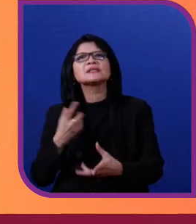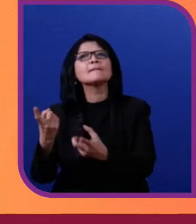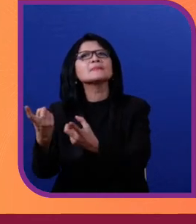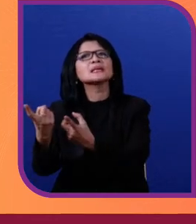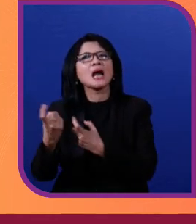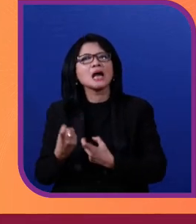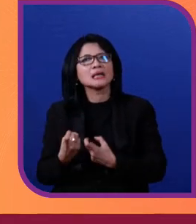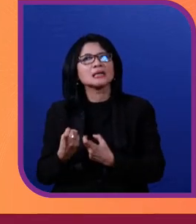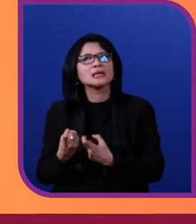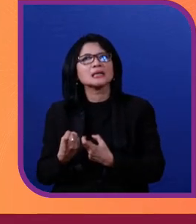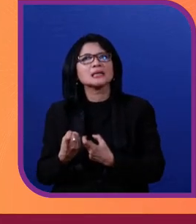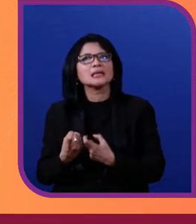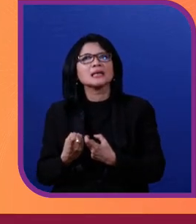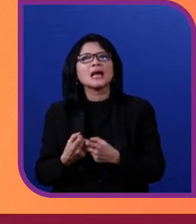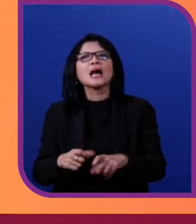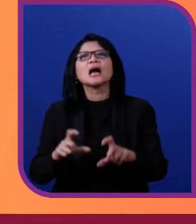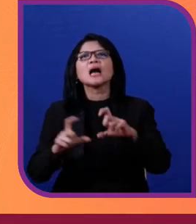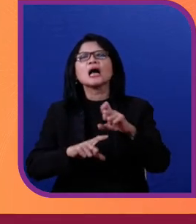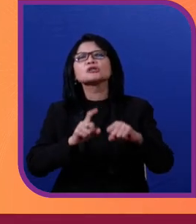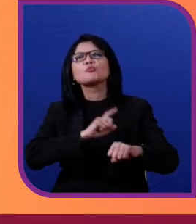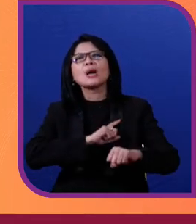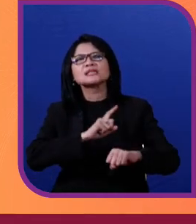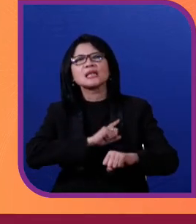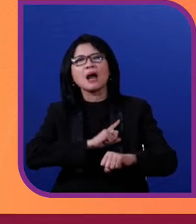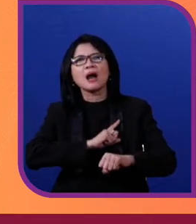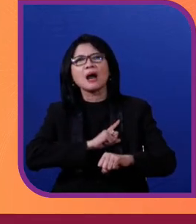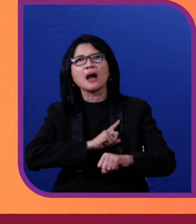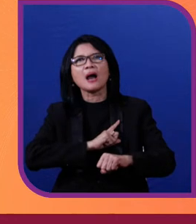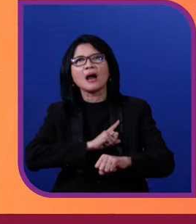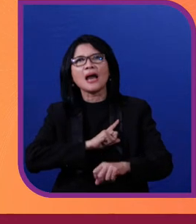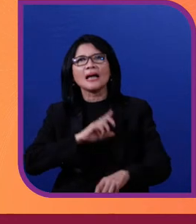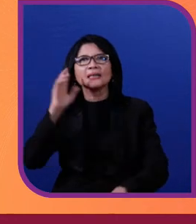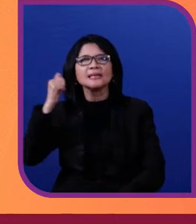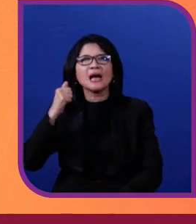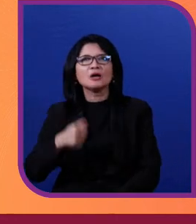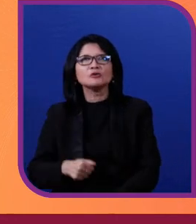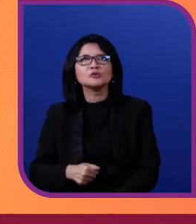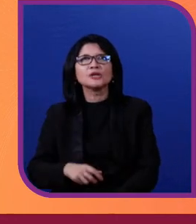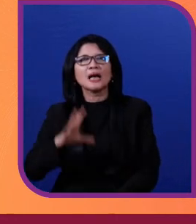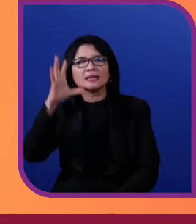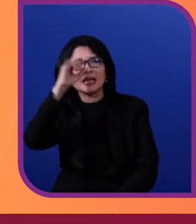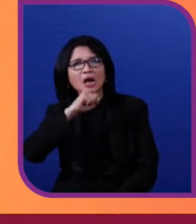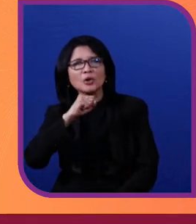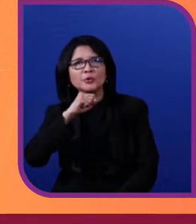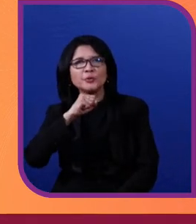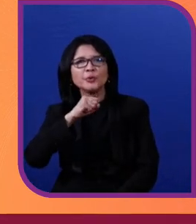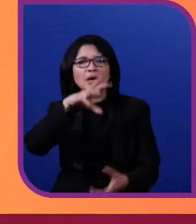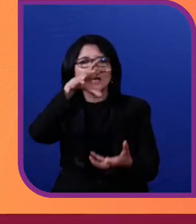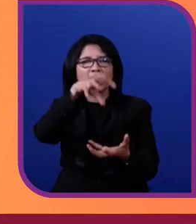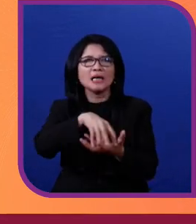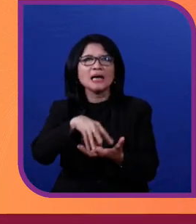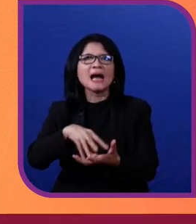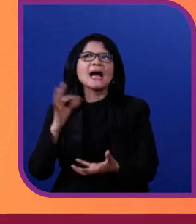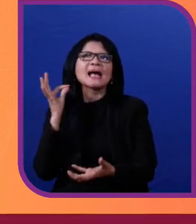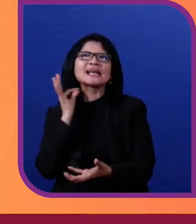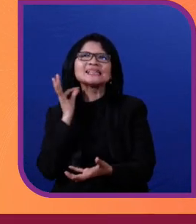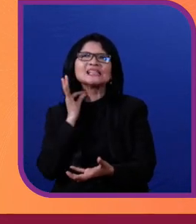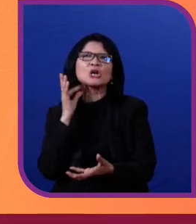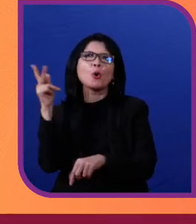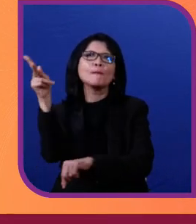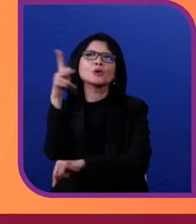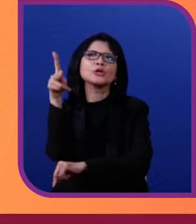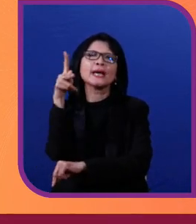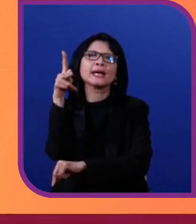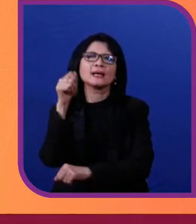Crystal Vision freestyle location of the project viewing to make the